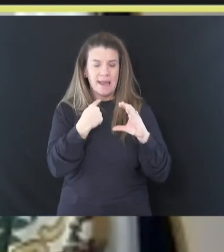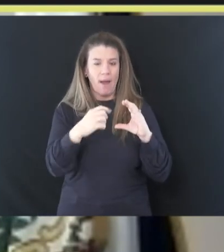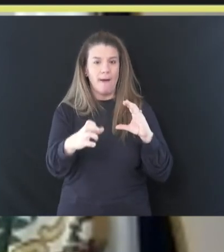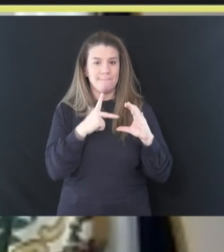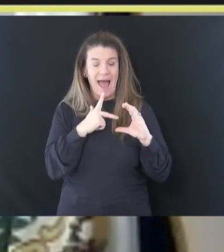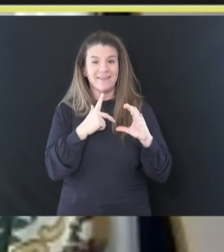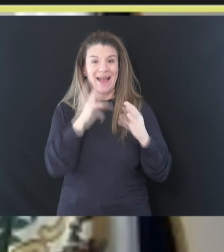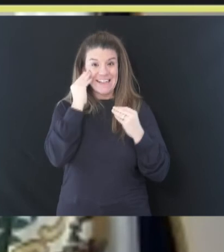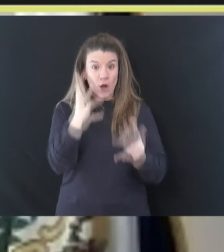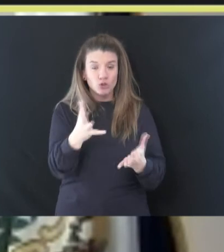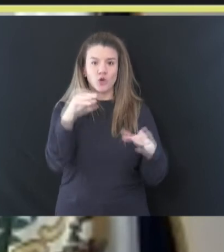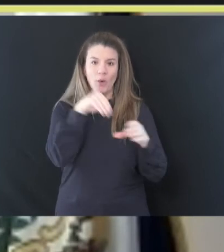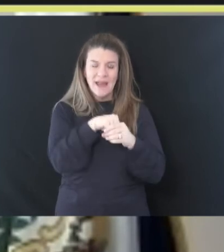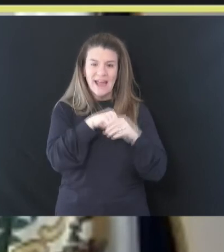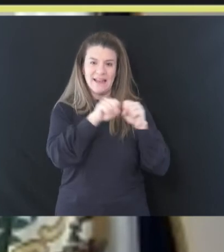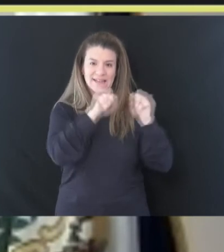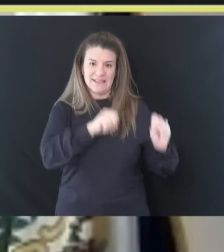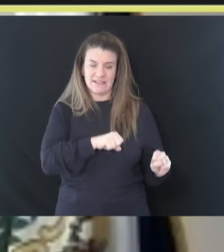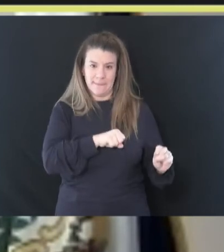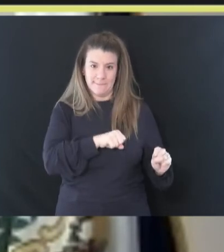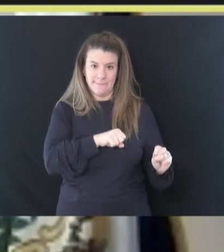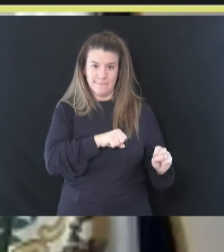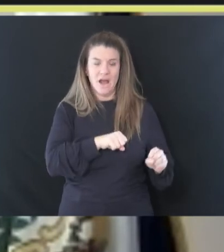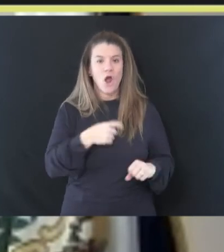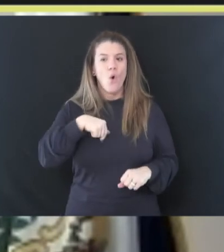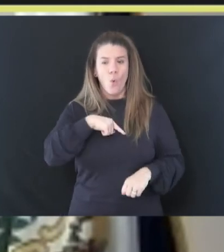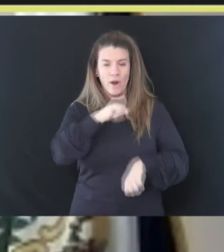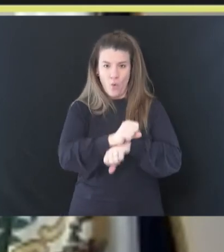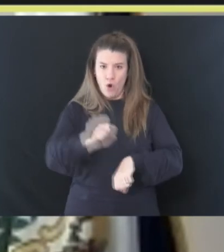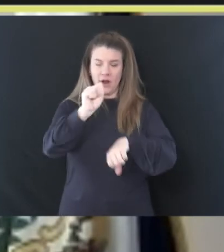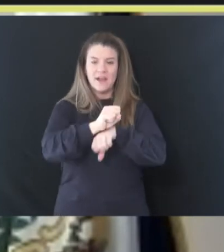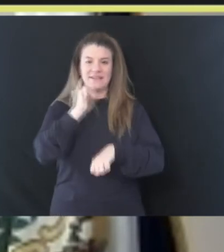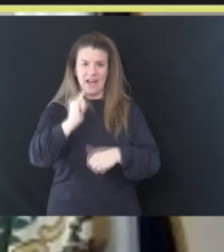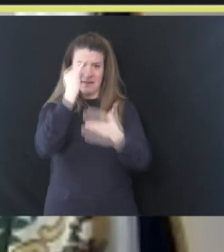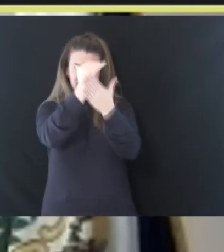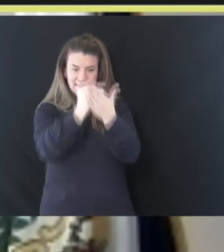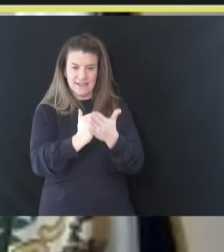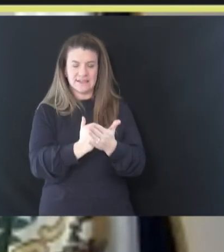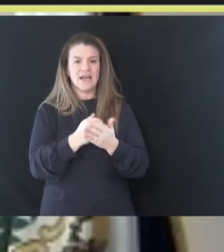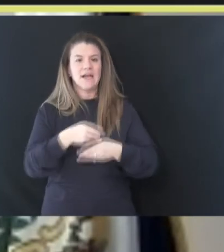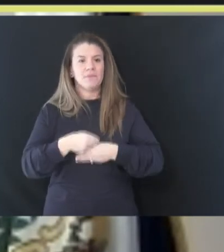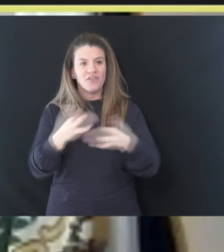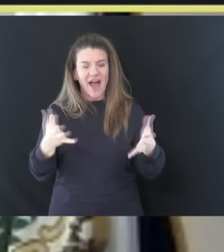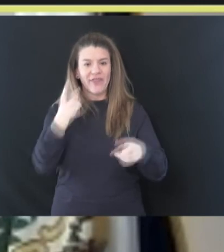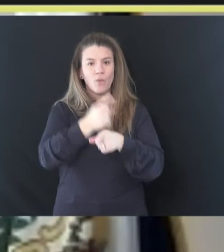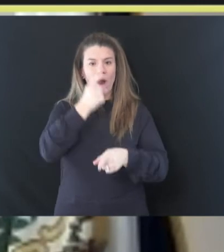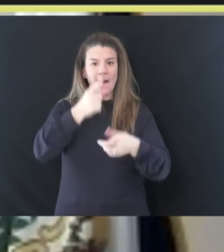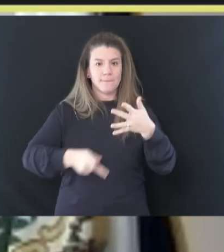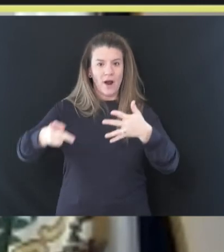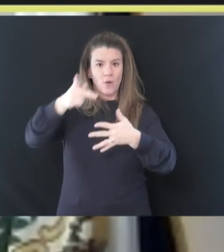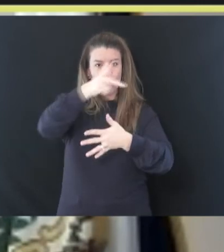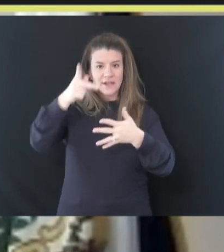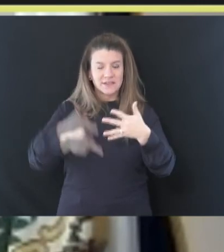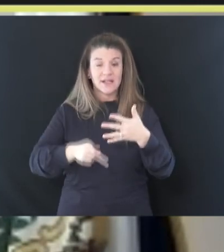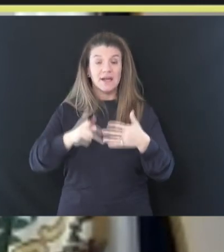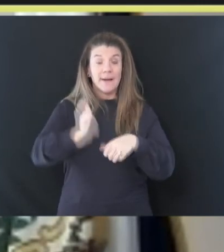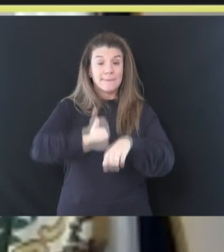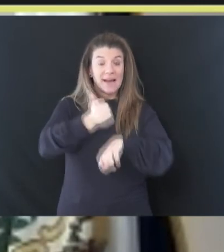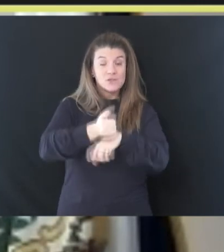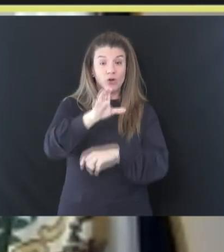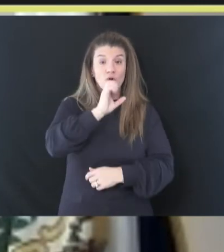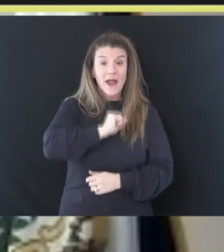are in the system. We are working those lists to provide priorities there based upon the age